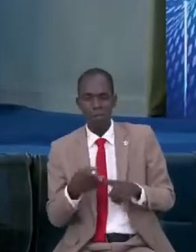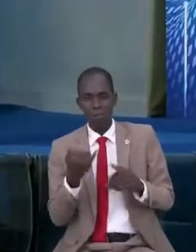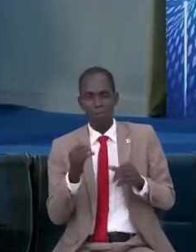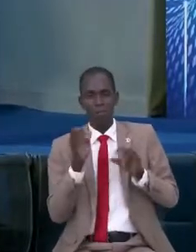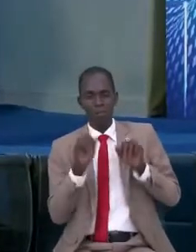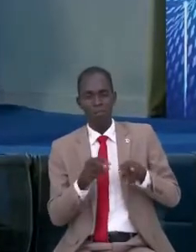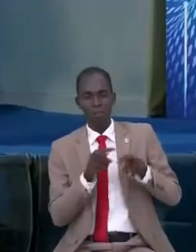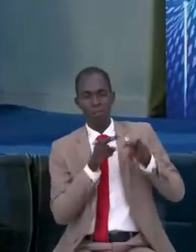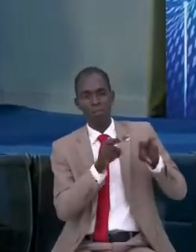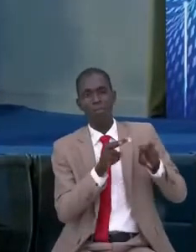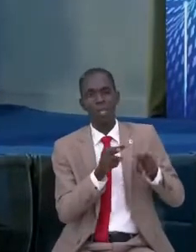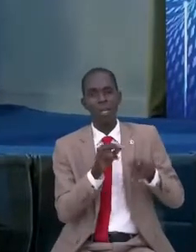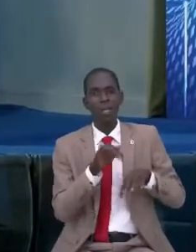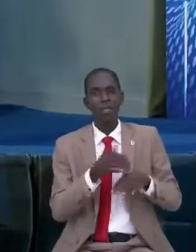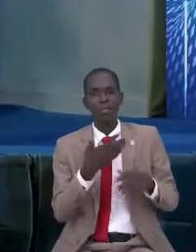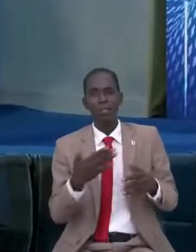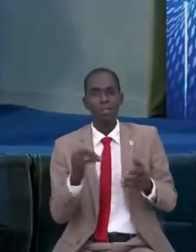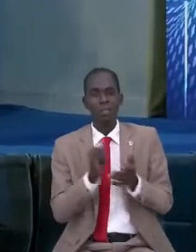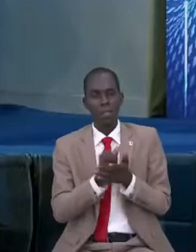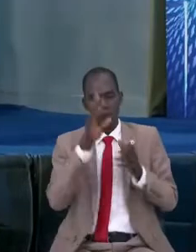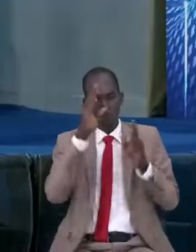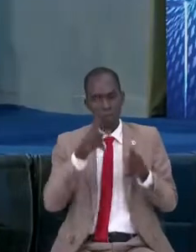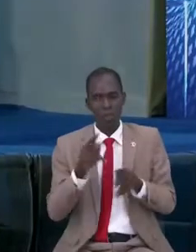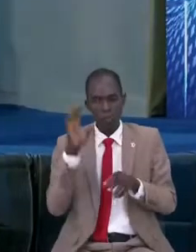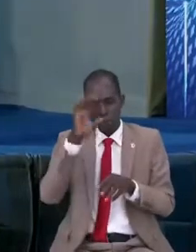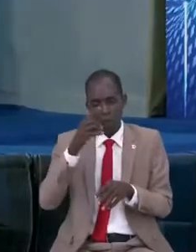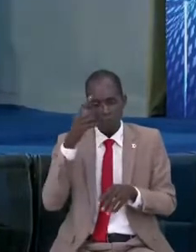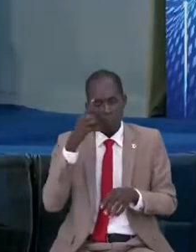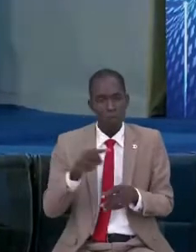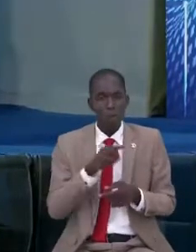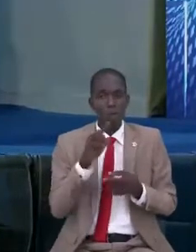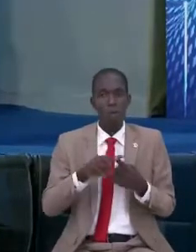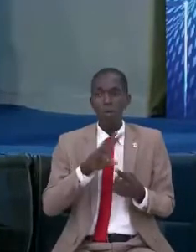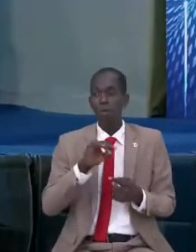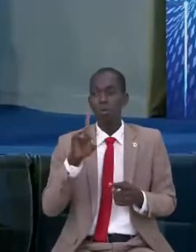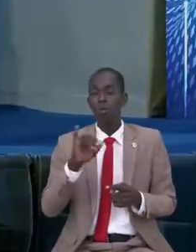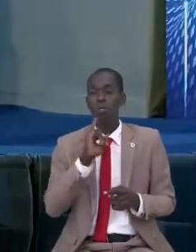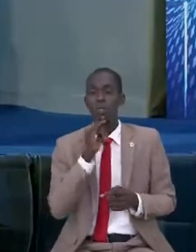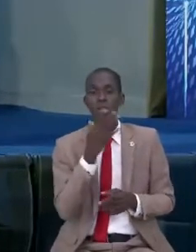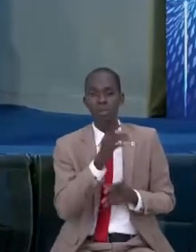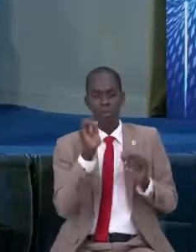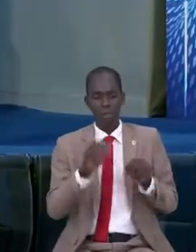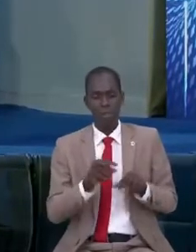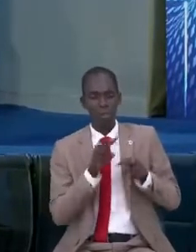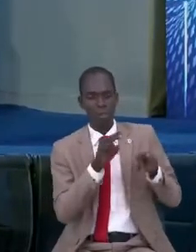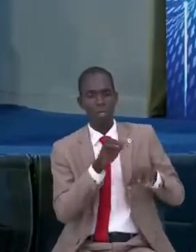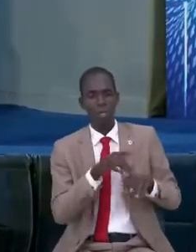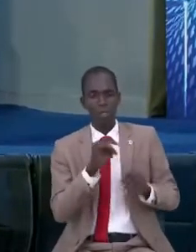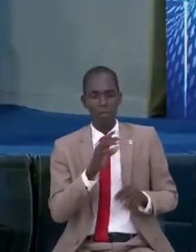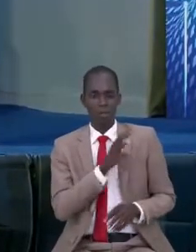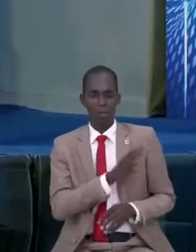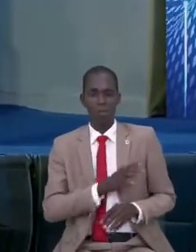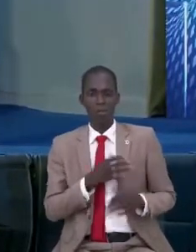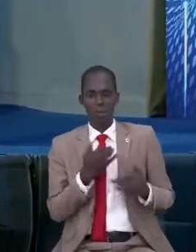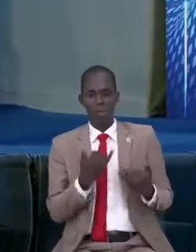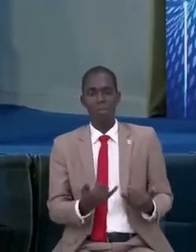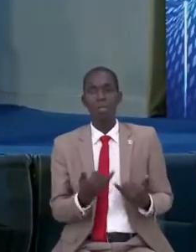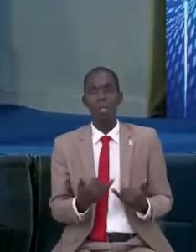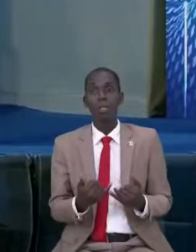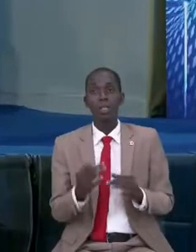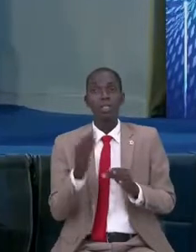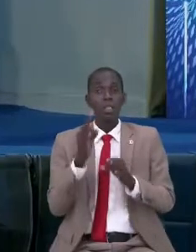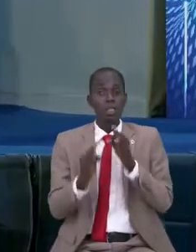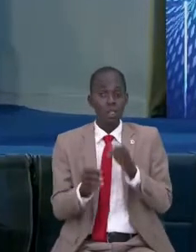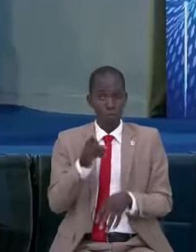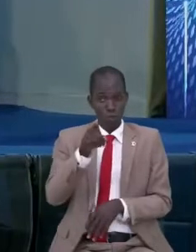those things he's looking for when nobody is there. You can tell by his lifestyle. Now, if